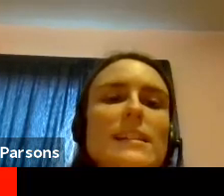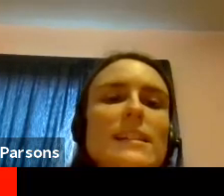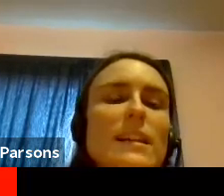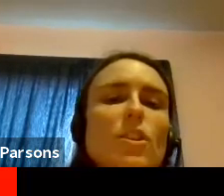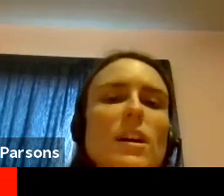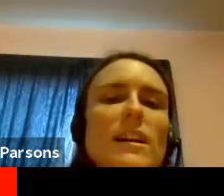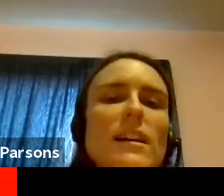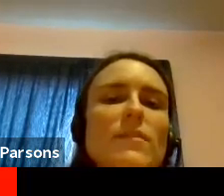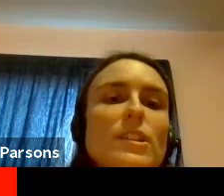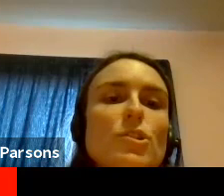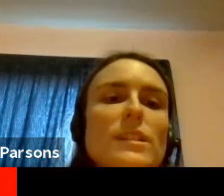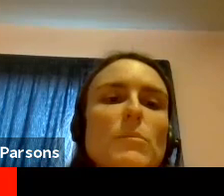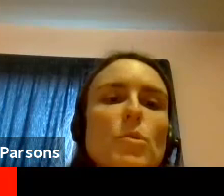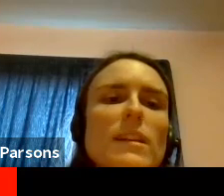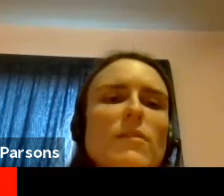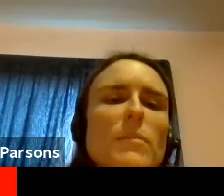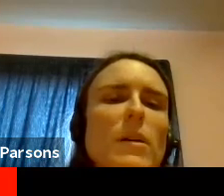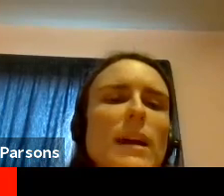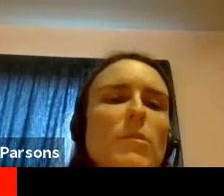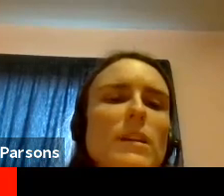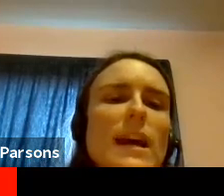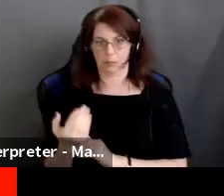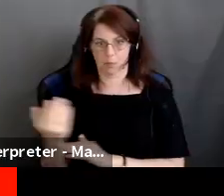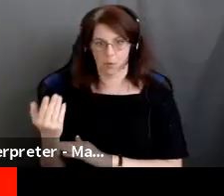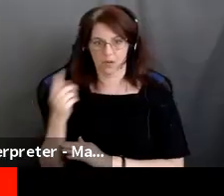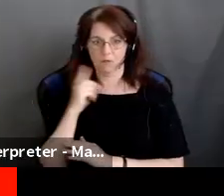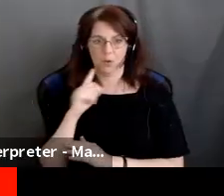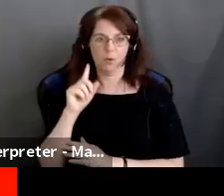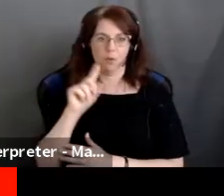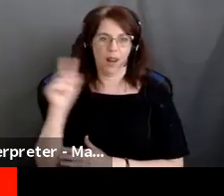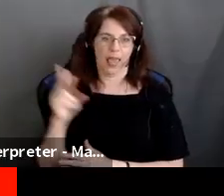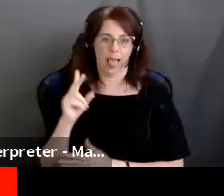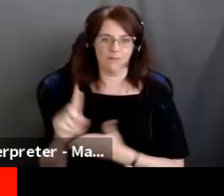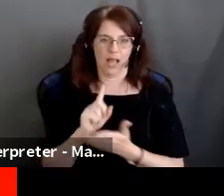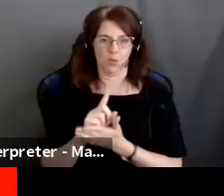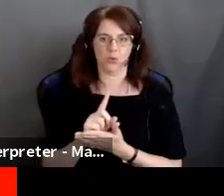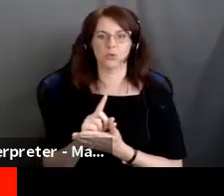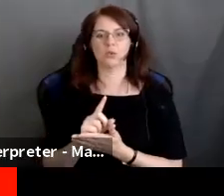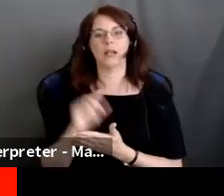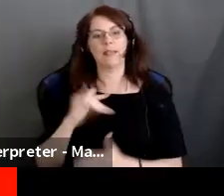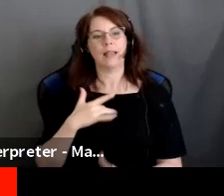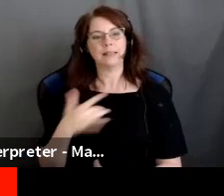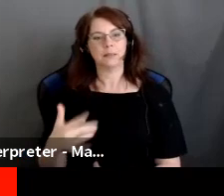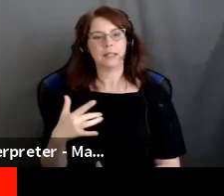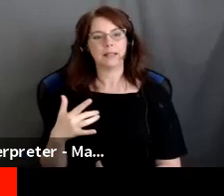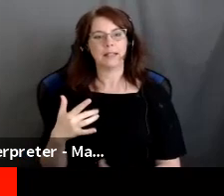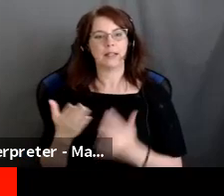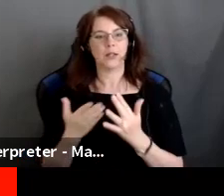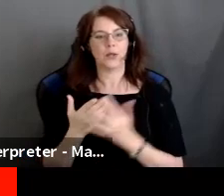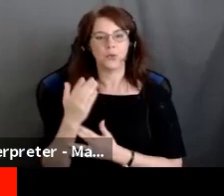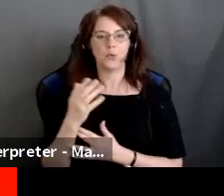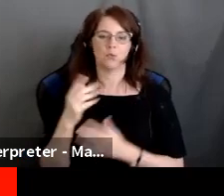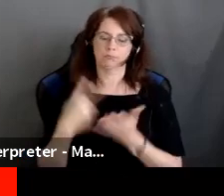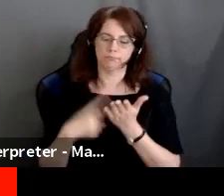at 10 o'clock every Tuesday morning for about an hour and a half. And this typically goes through